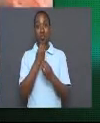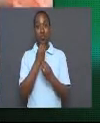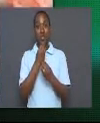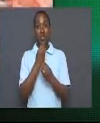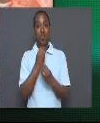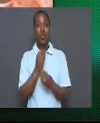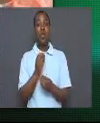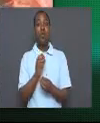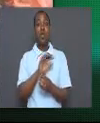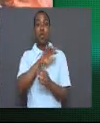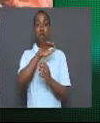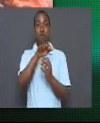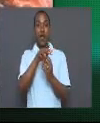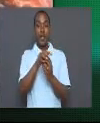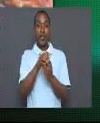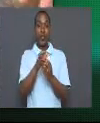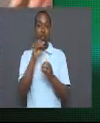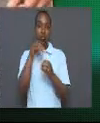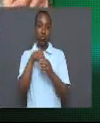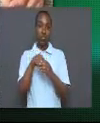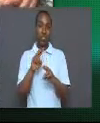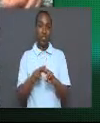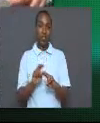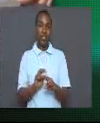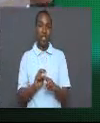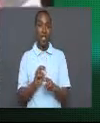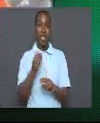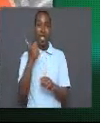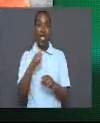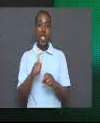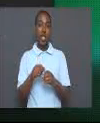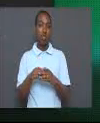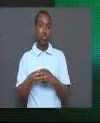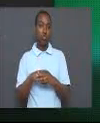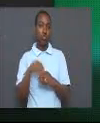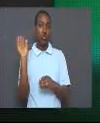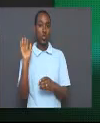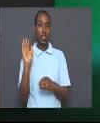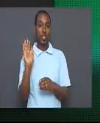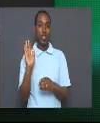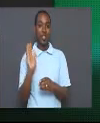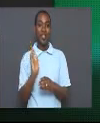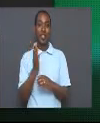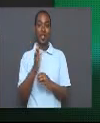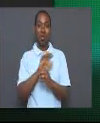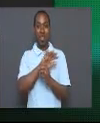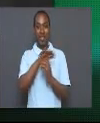in a package and the air is sucked out from the package as it is